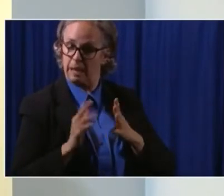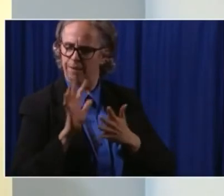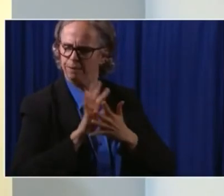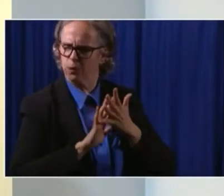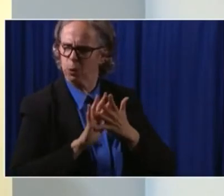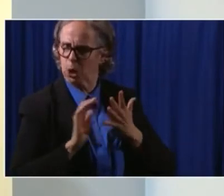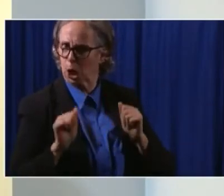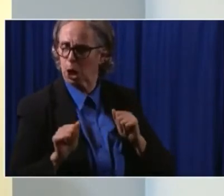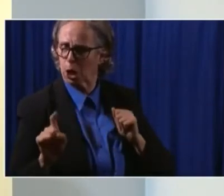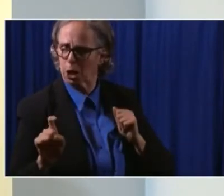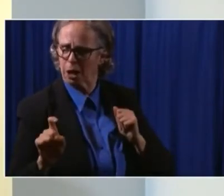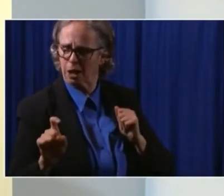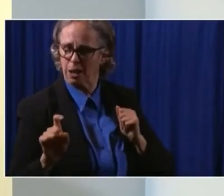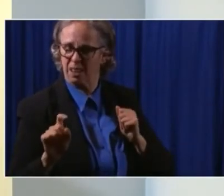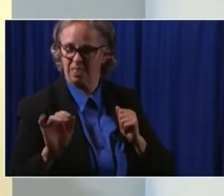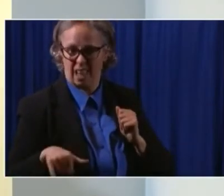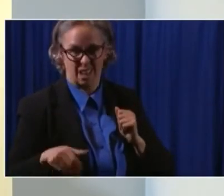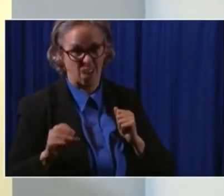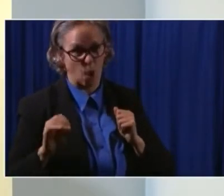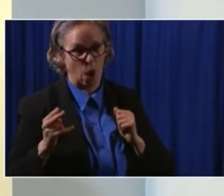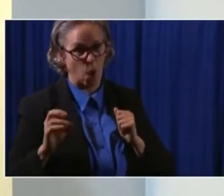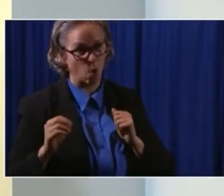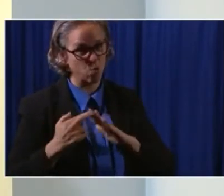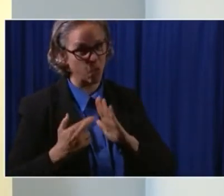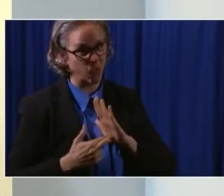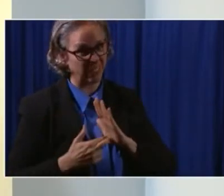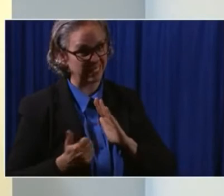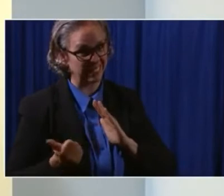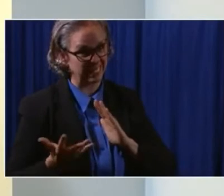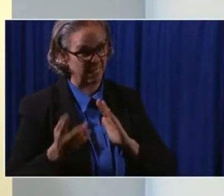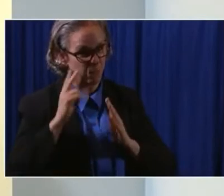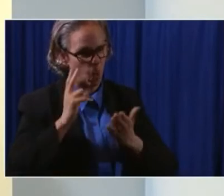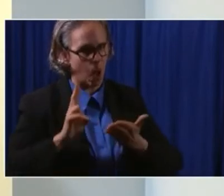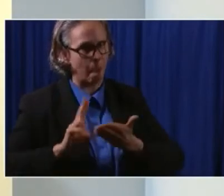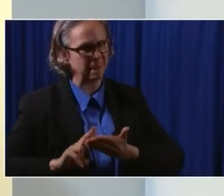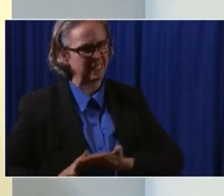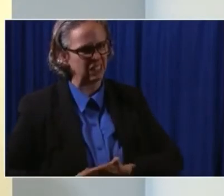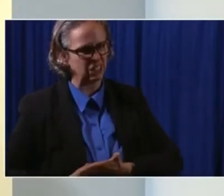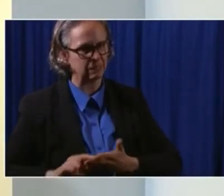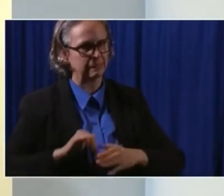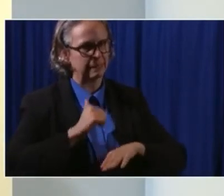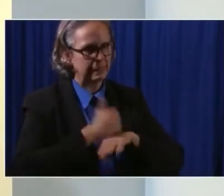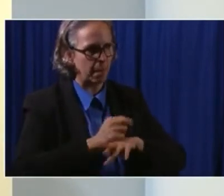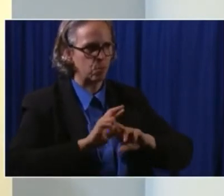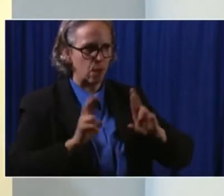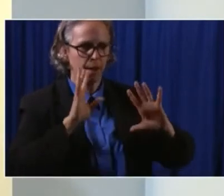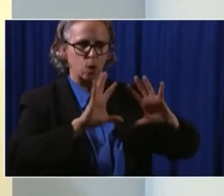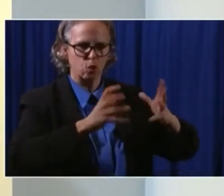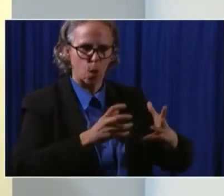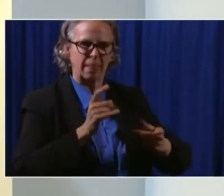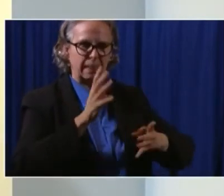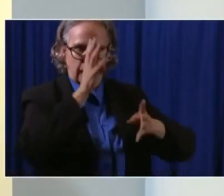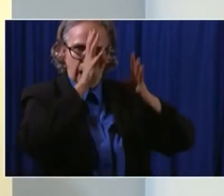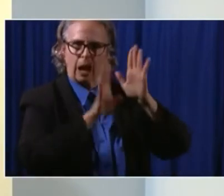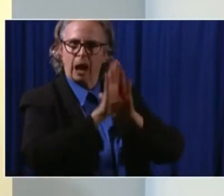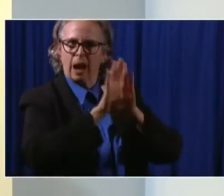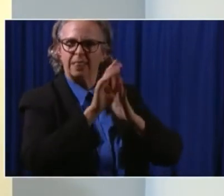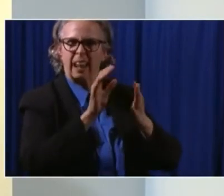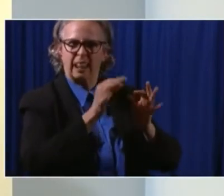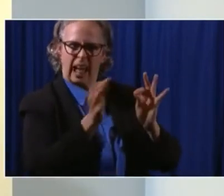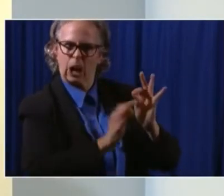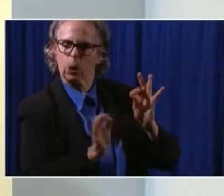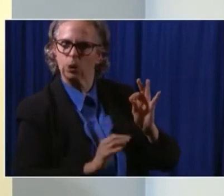process for doing initiative petitions, constitutional amendments in terms of how